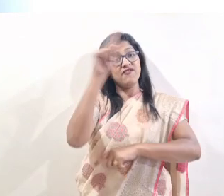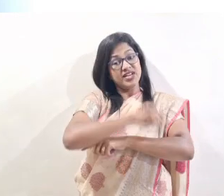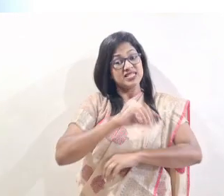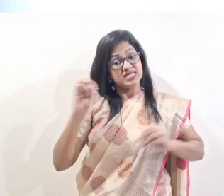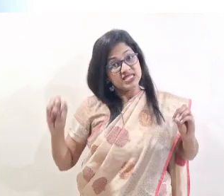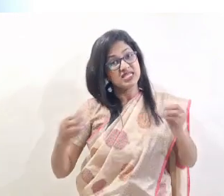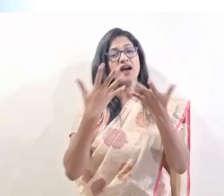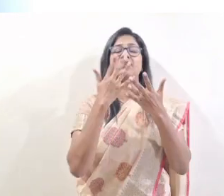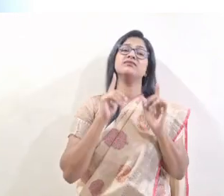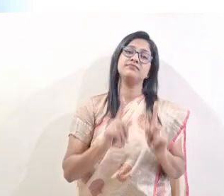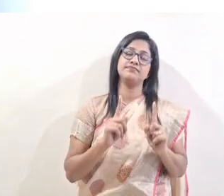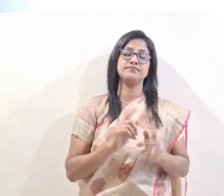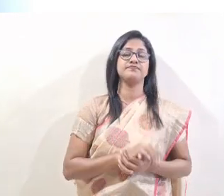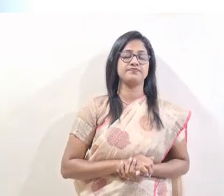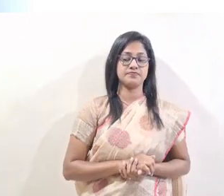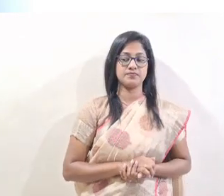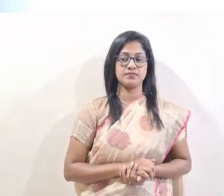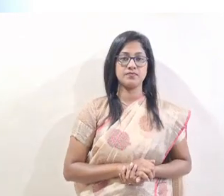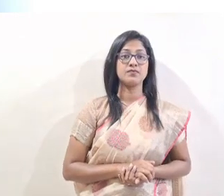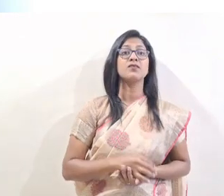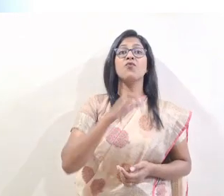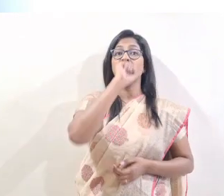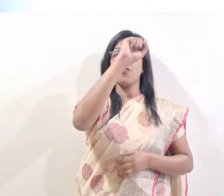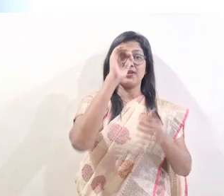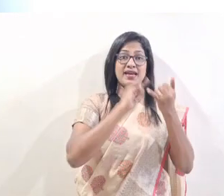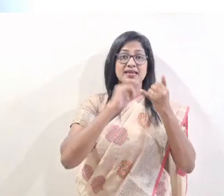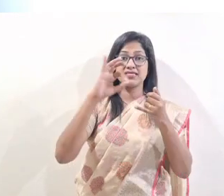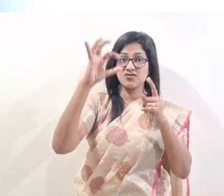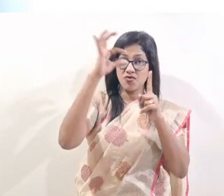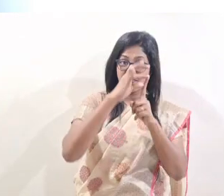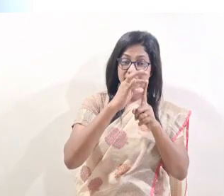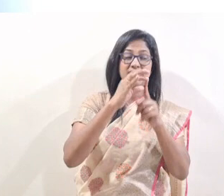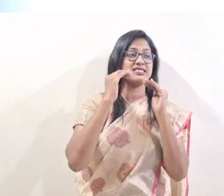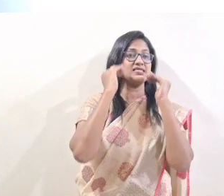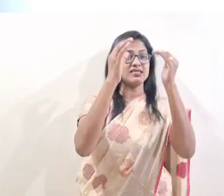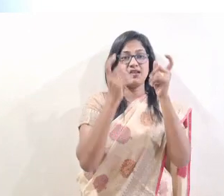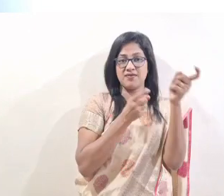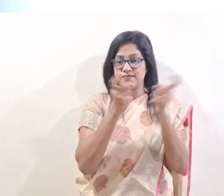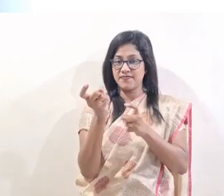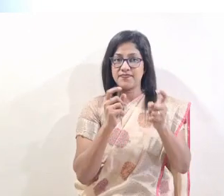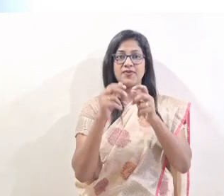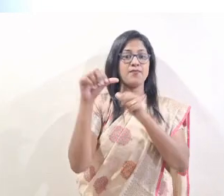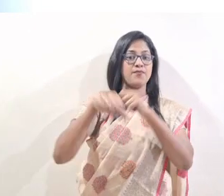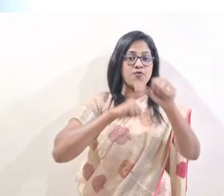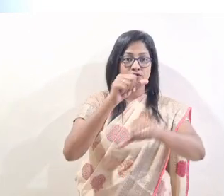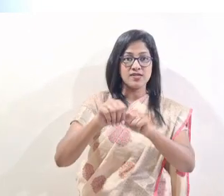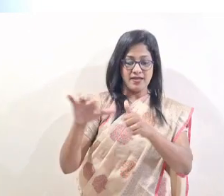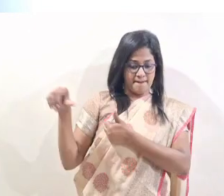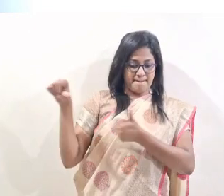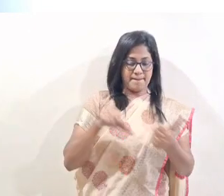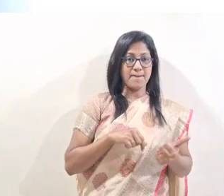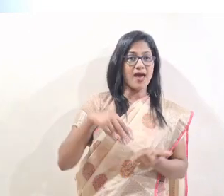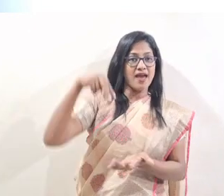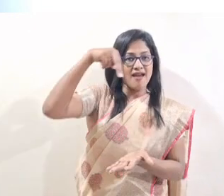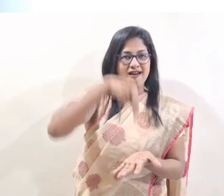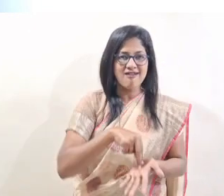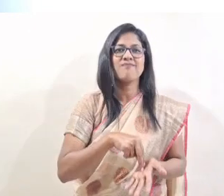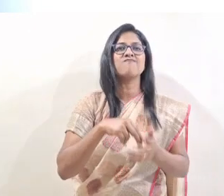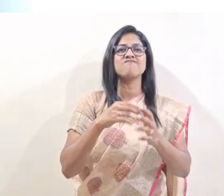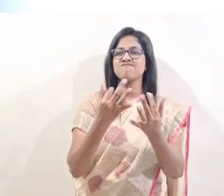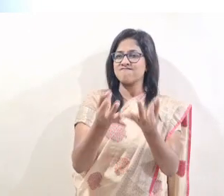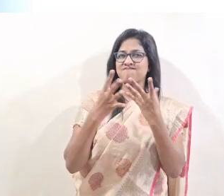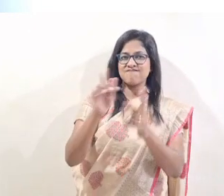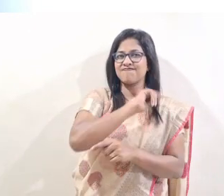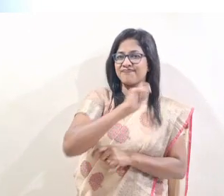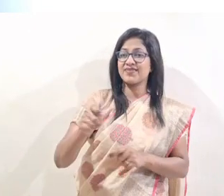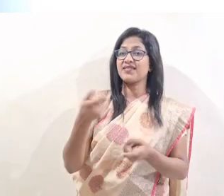one itself. So these SOPs, standard operating processes, how to come back and how to resilience out of